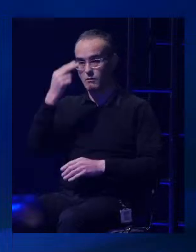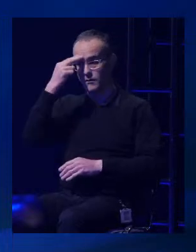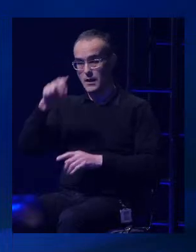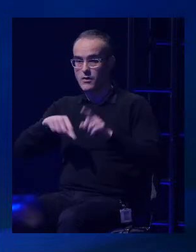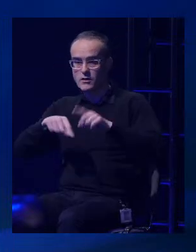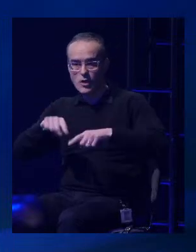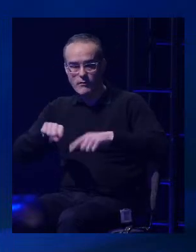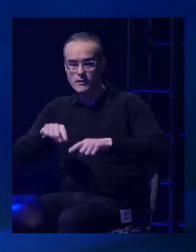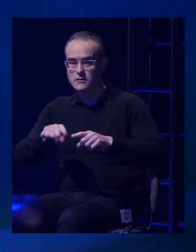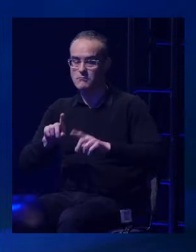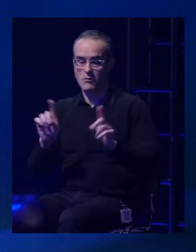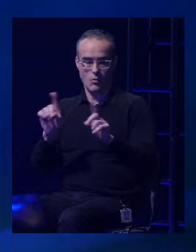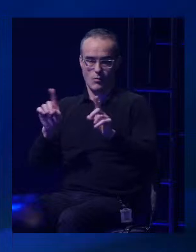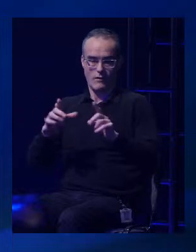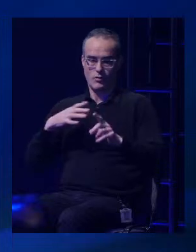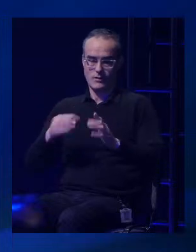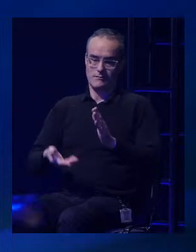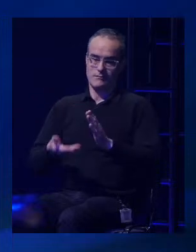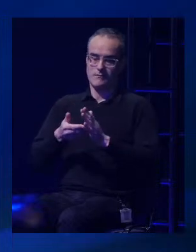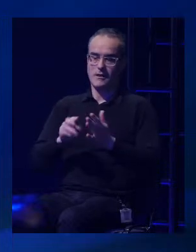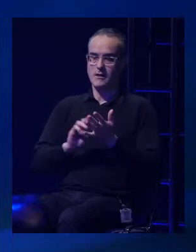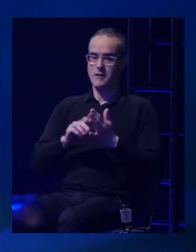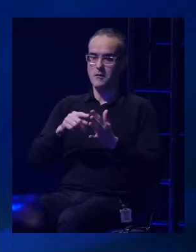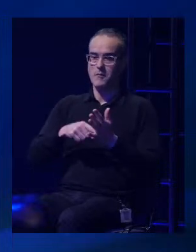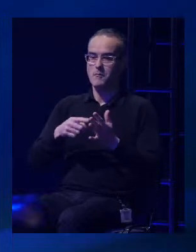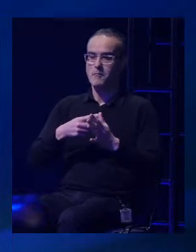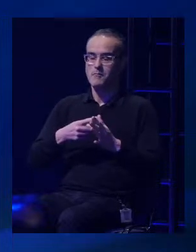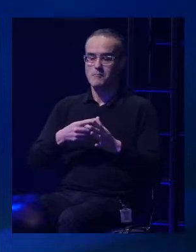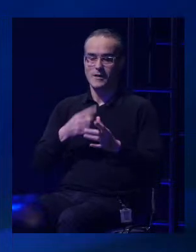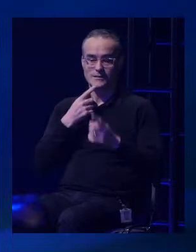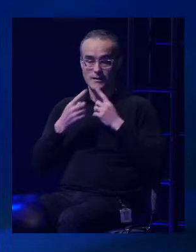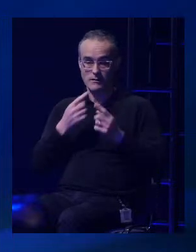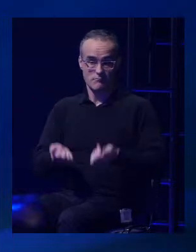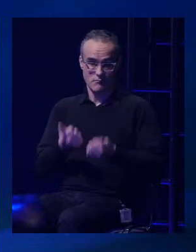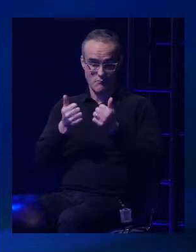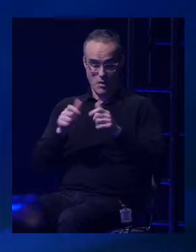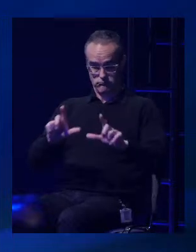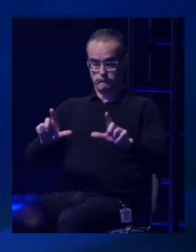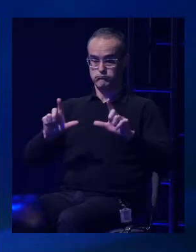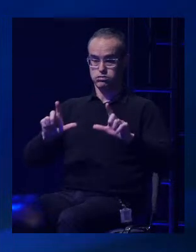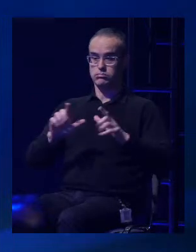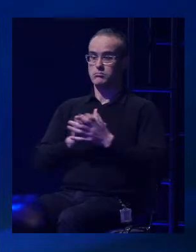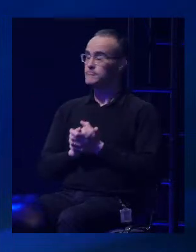really is needed to add as metadata, we can do that as well, and you can see that on screen.